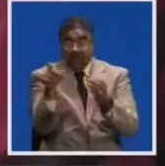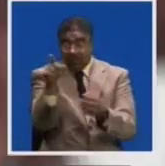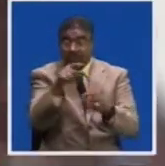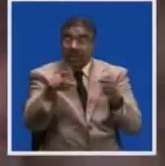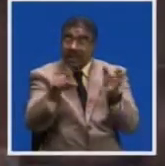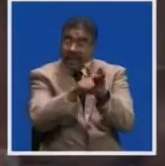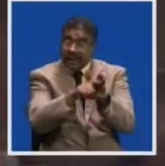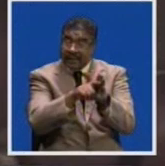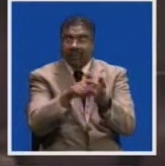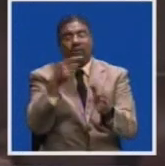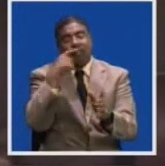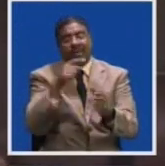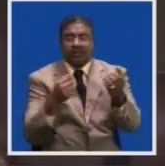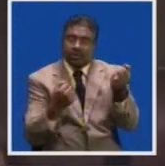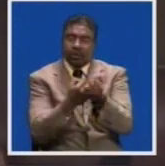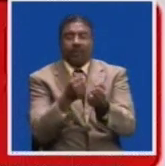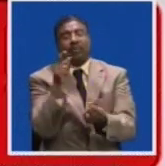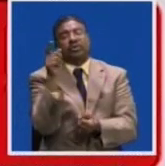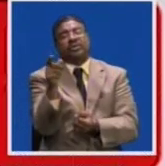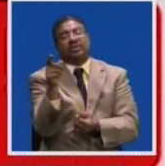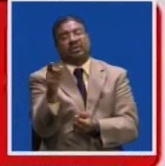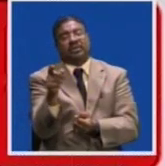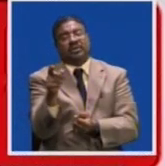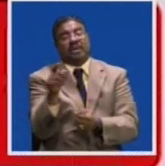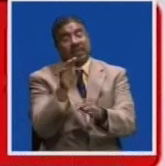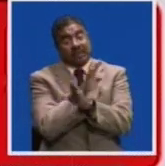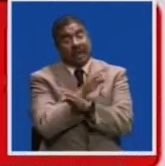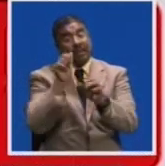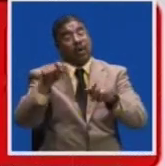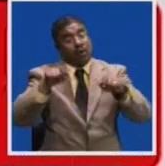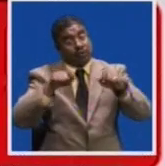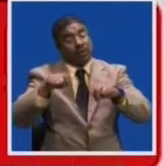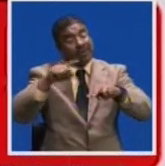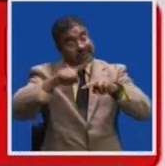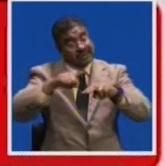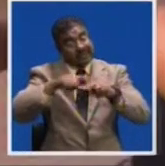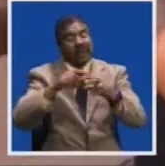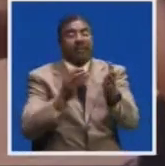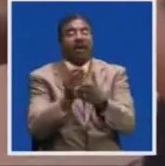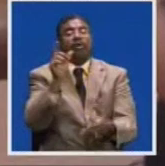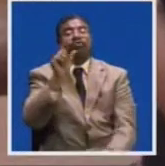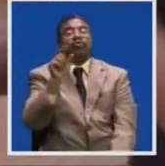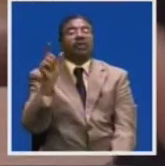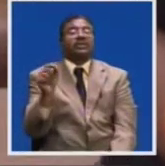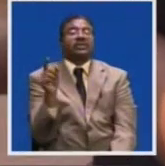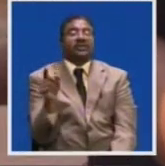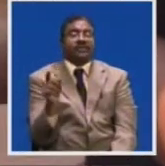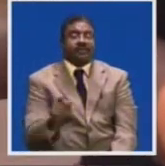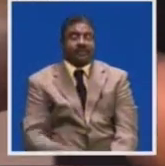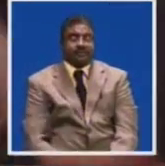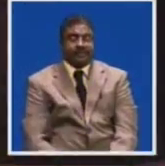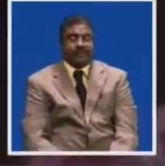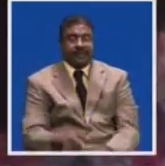HIV, gives her hope that Zambia will control the epidemic by 2020. Ruth Kamwe,